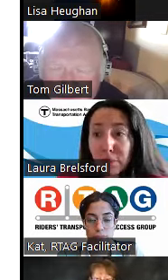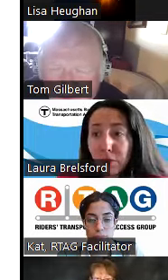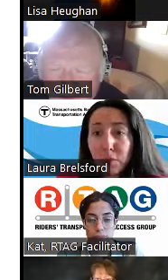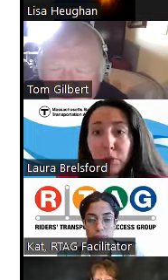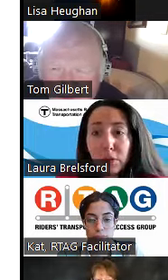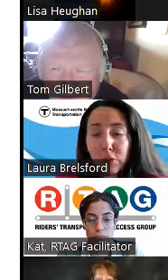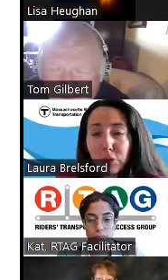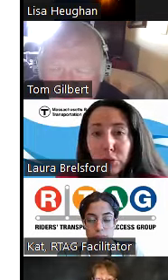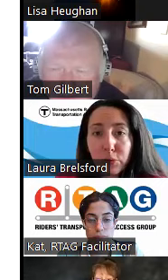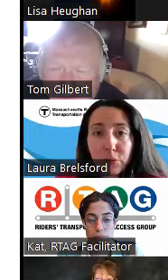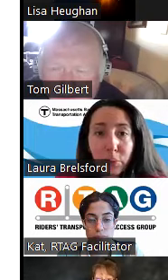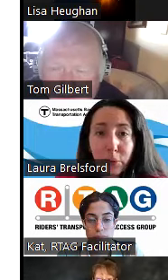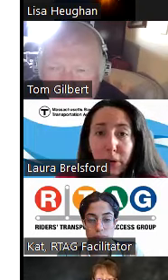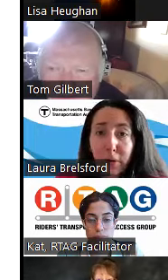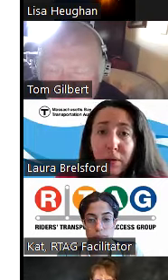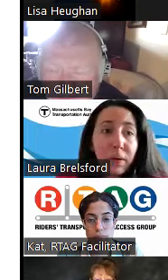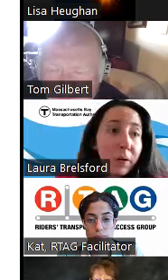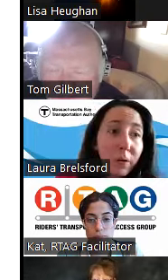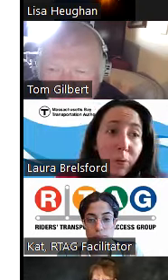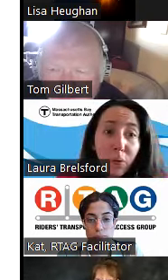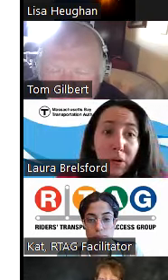with substance abuse issues, or